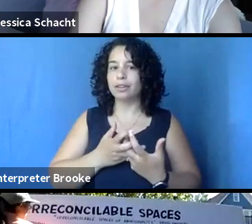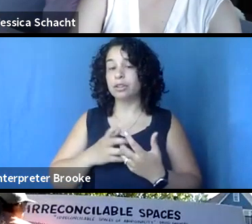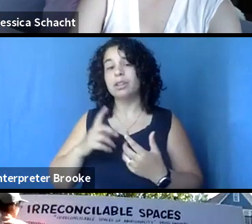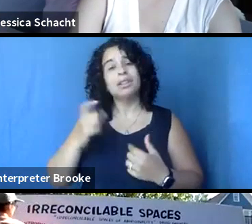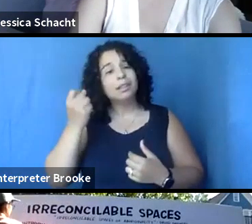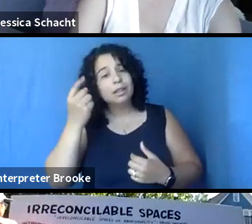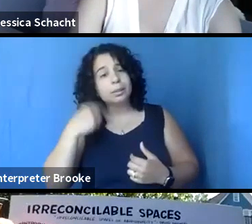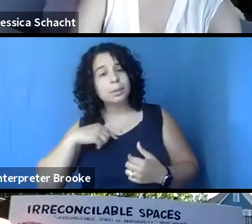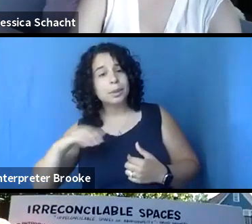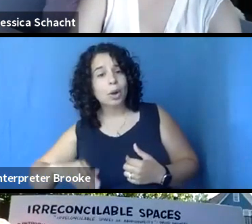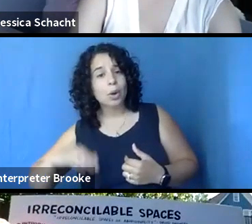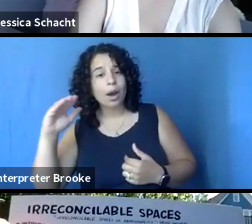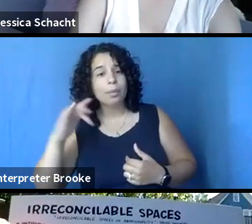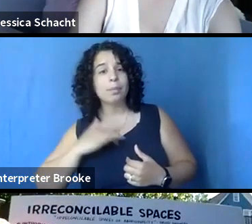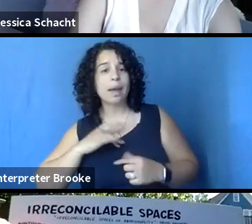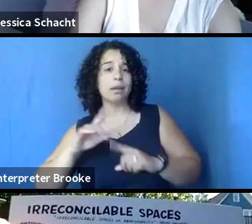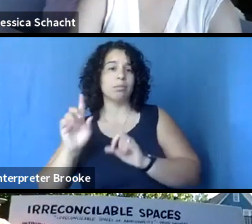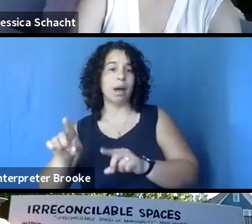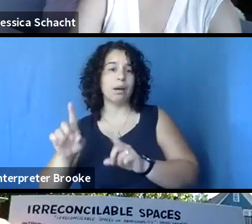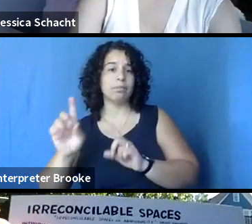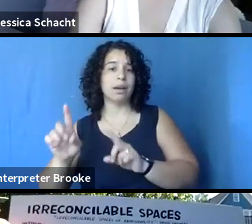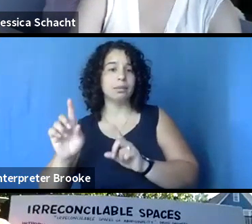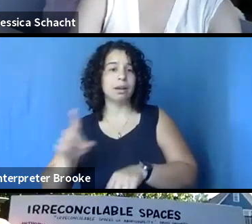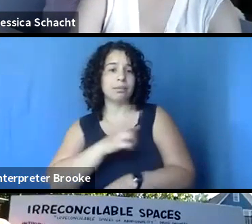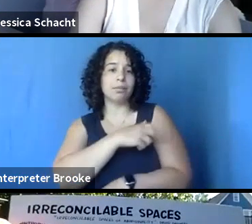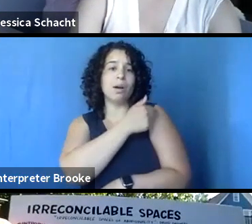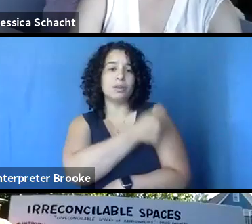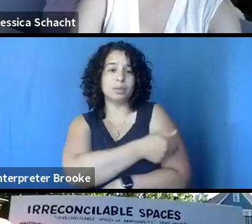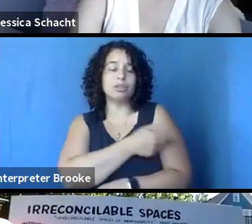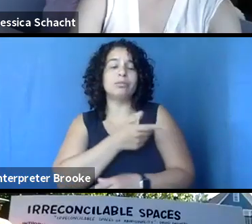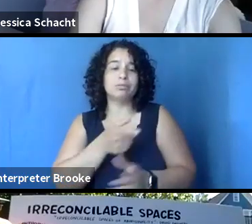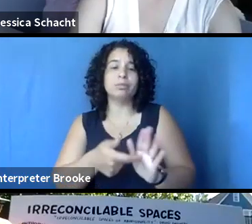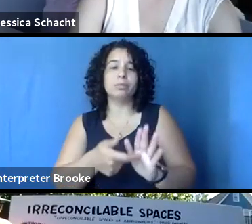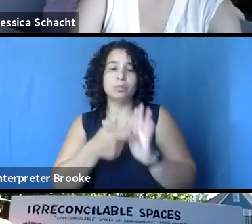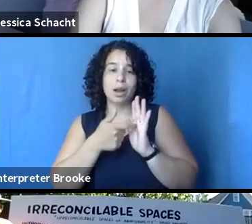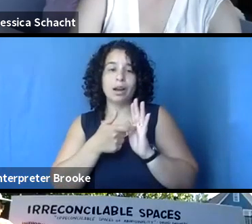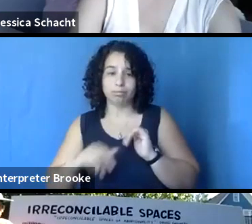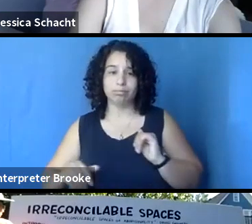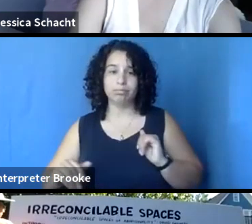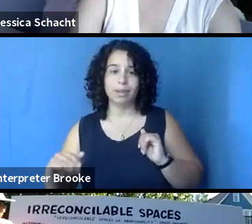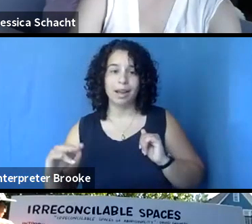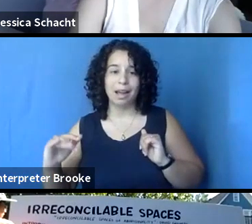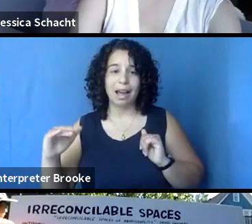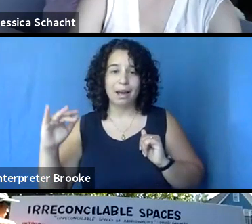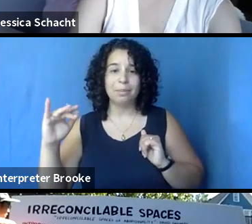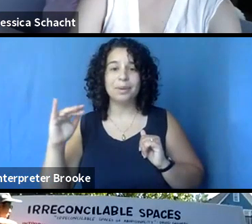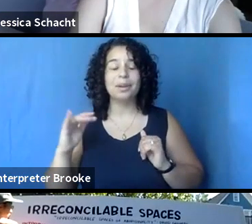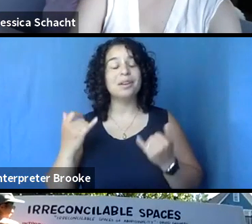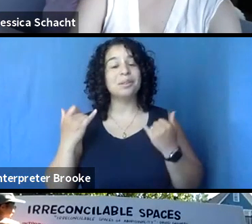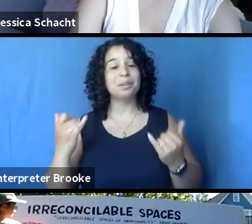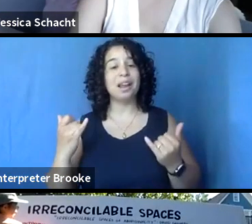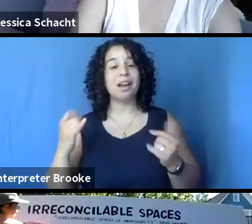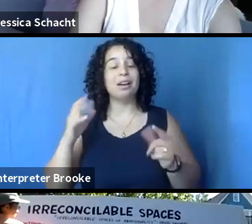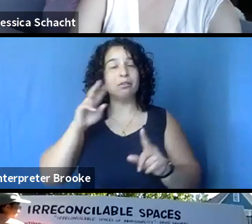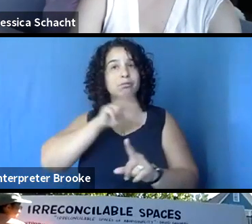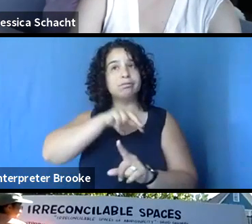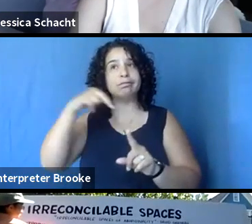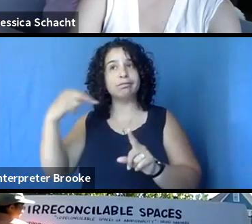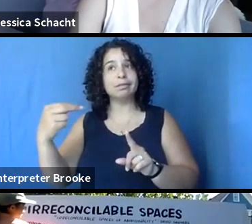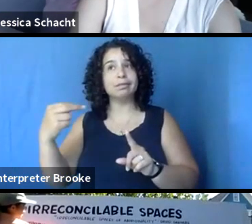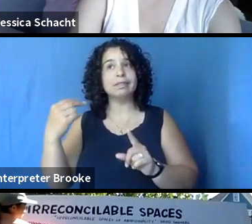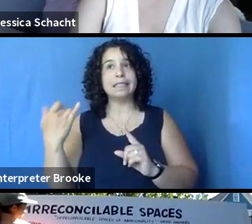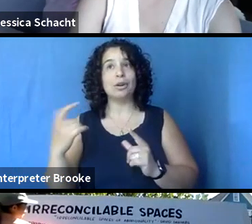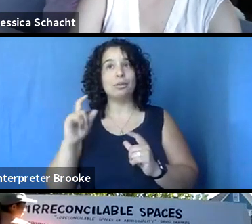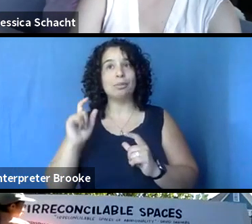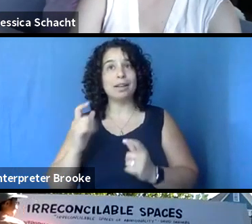bit. So yeah, I'm just trying to feel through how it feels to share about that